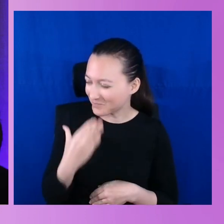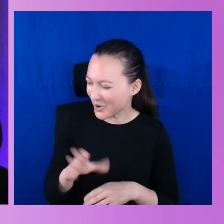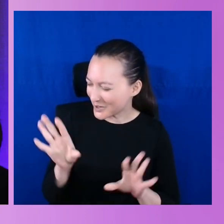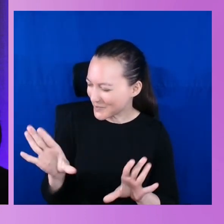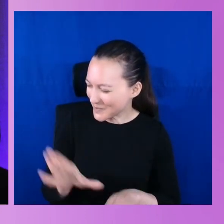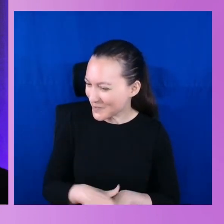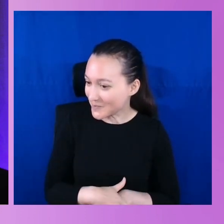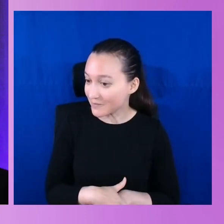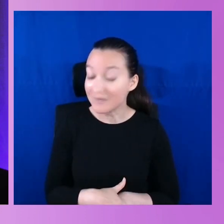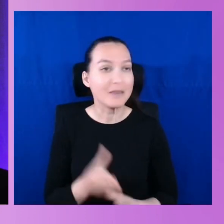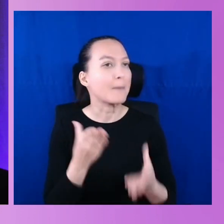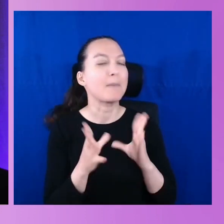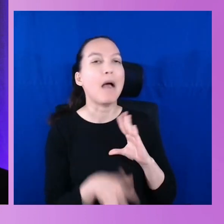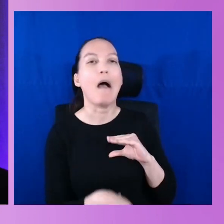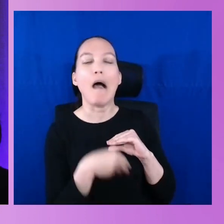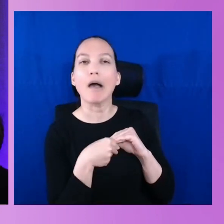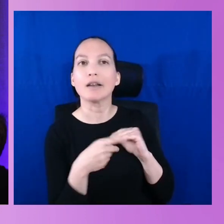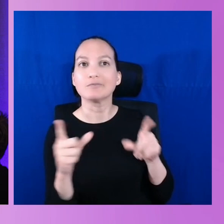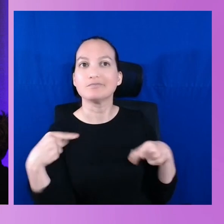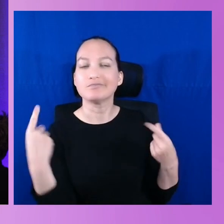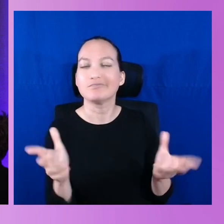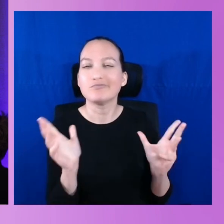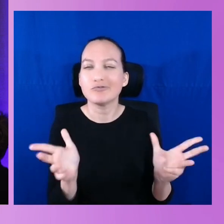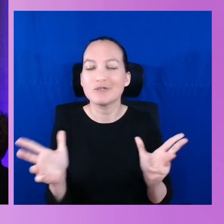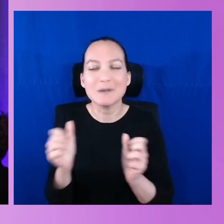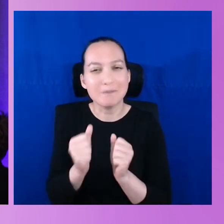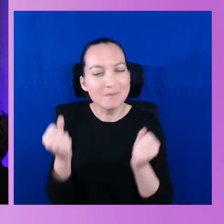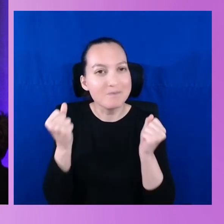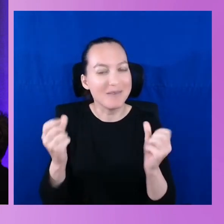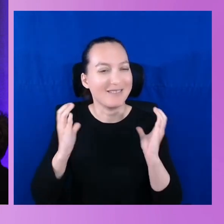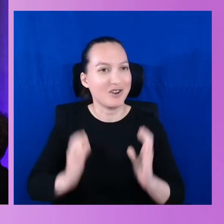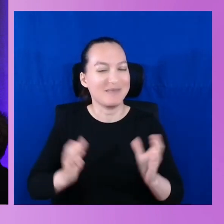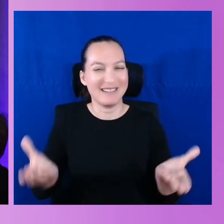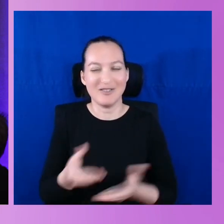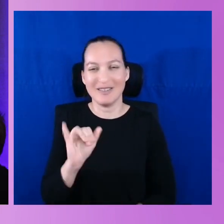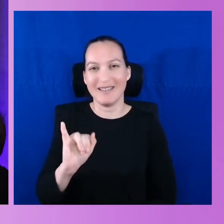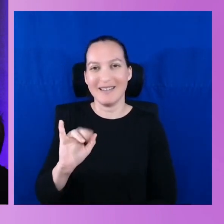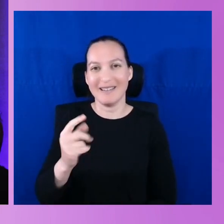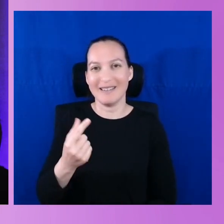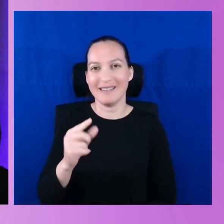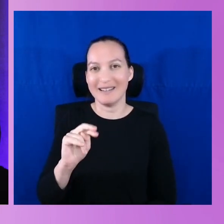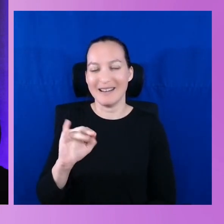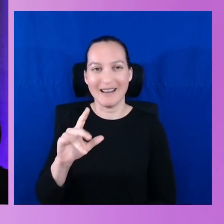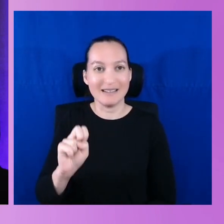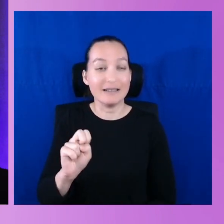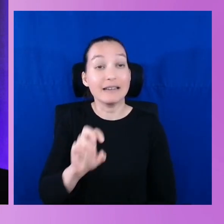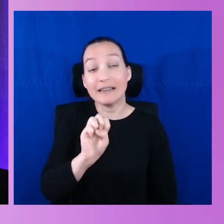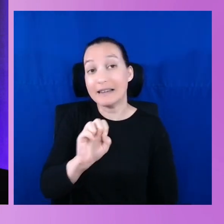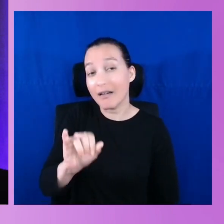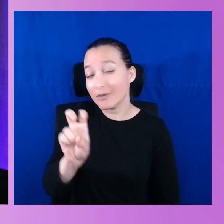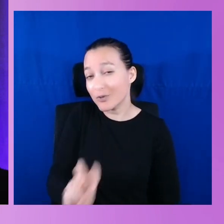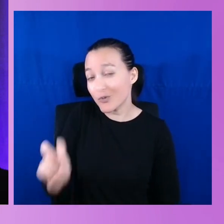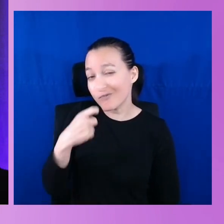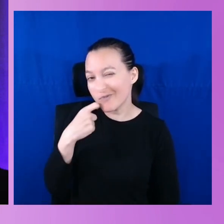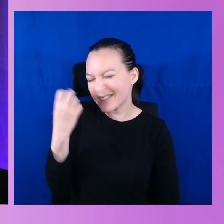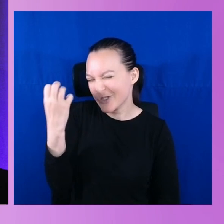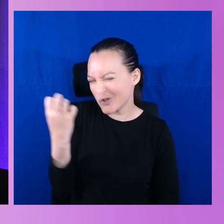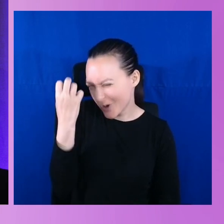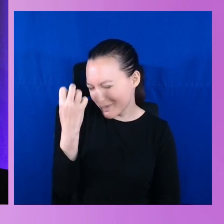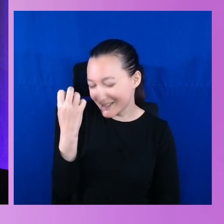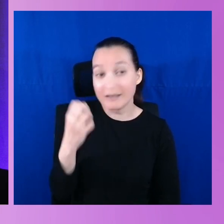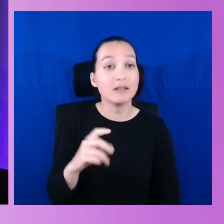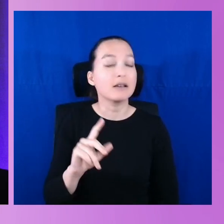Maybe I'll just add on, since I've been talking to so many customers here at Ignite and other, like the AI tour recently in Europe, and Teams is one of